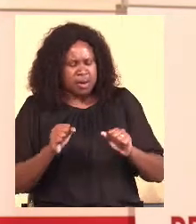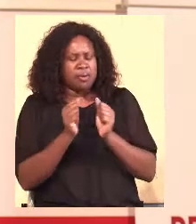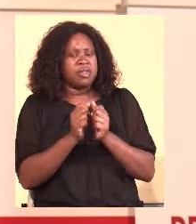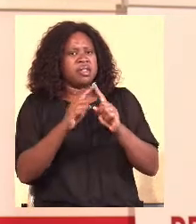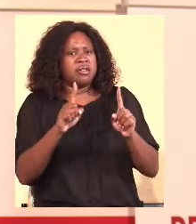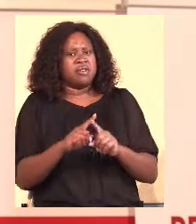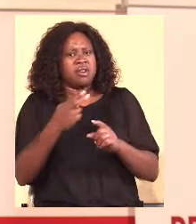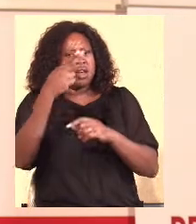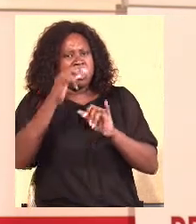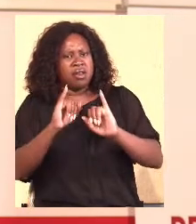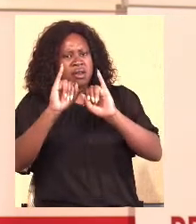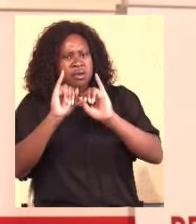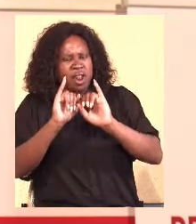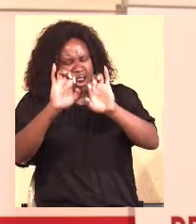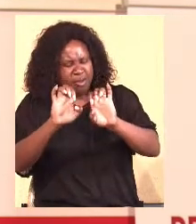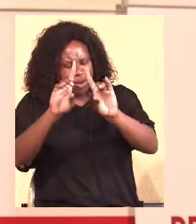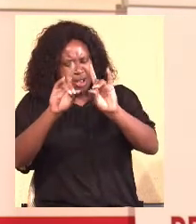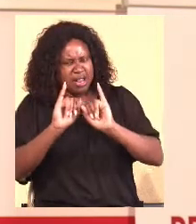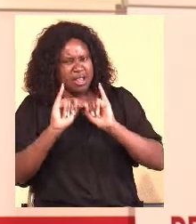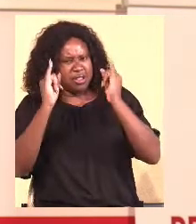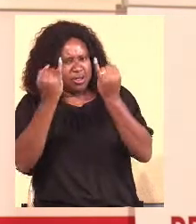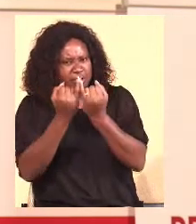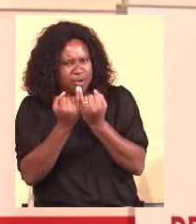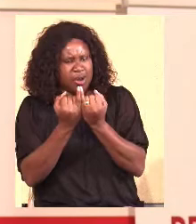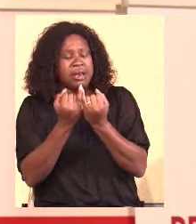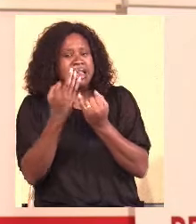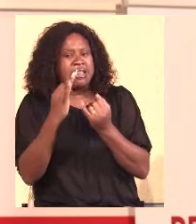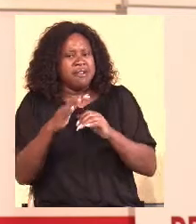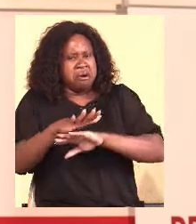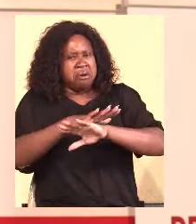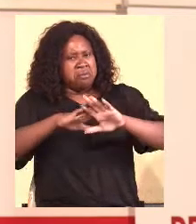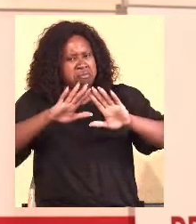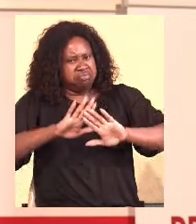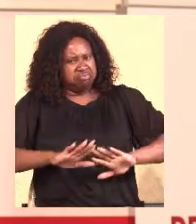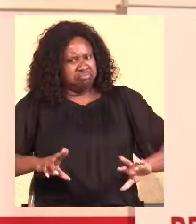education institutions that once the situation returns to normal,